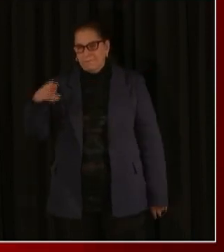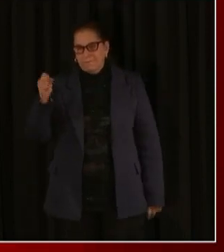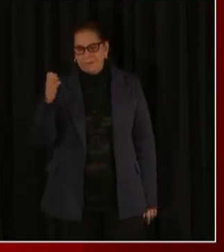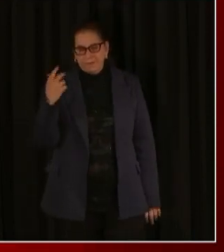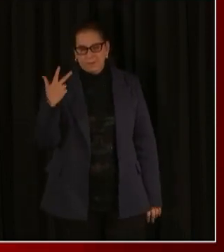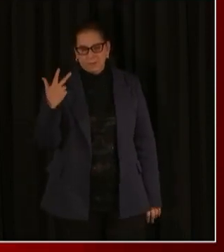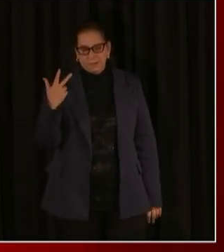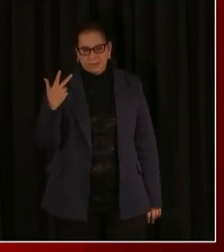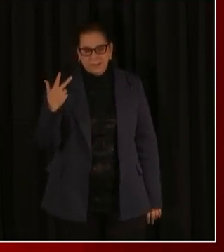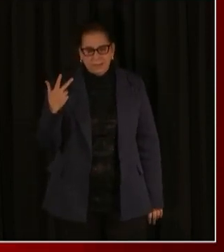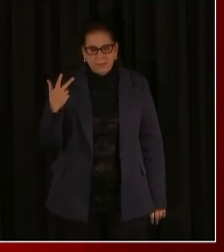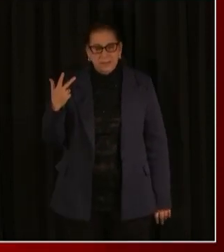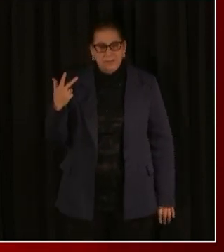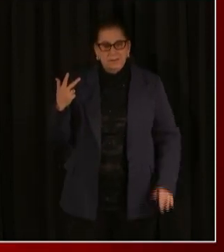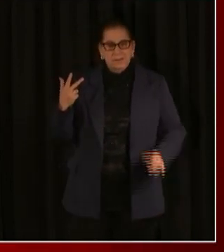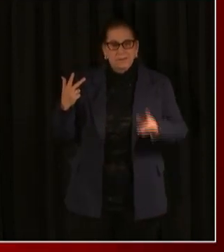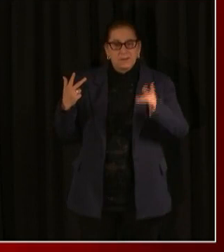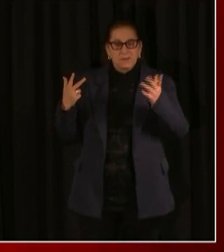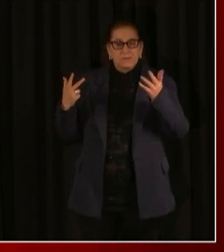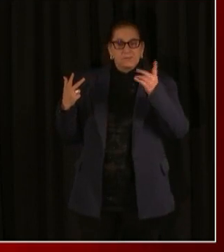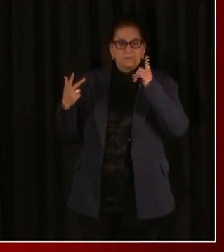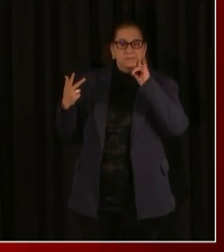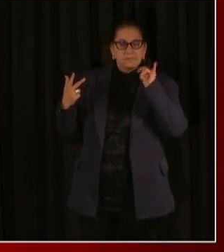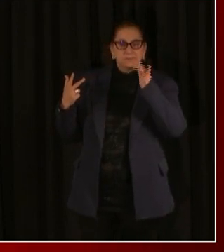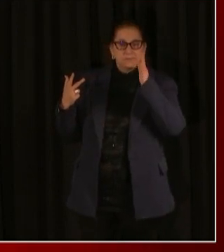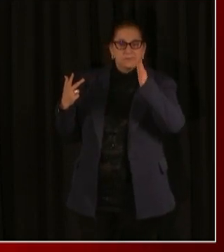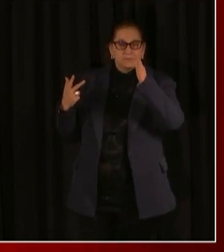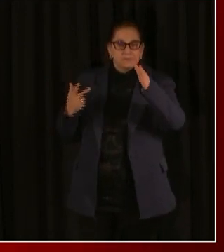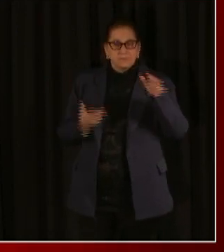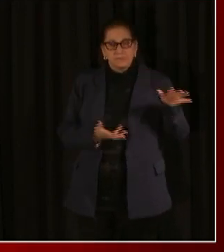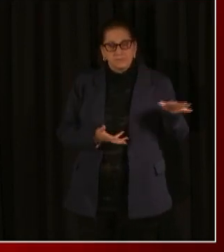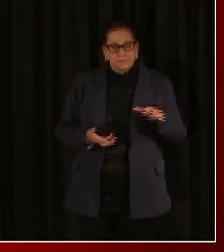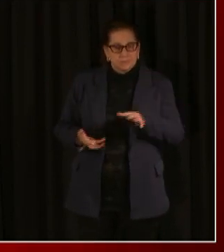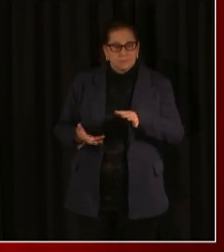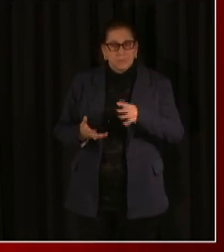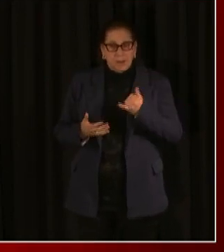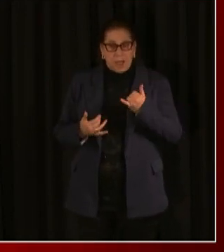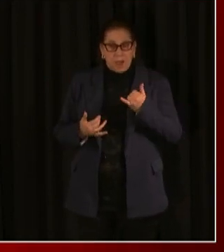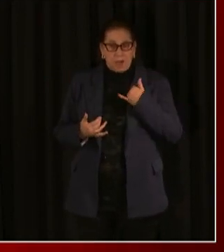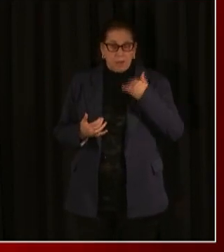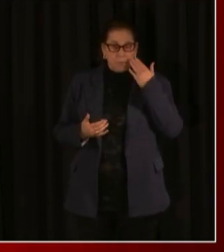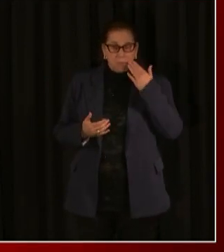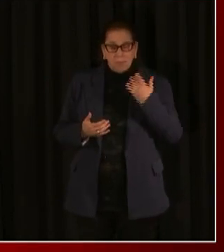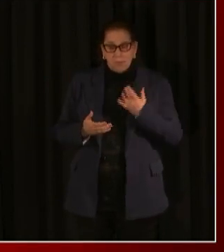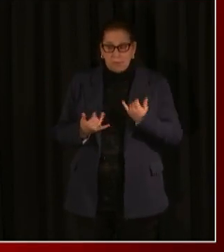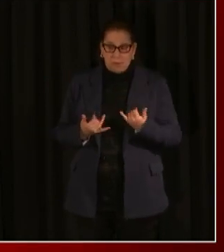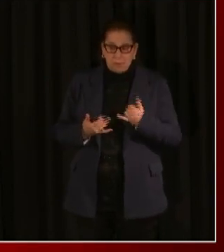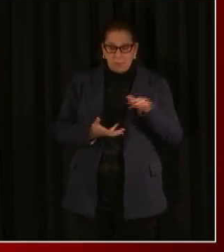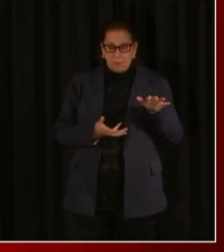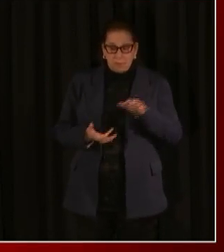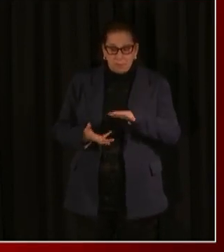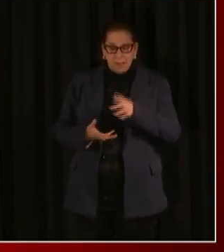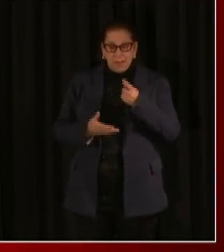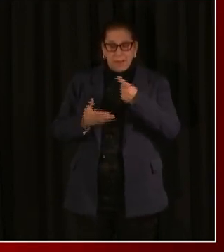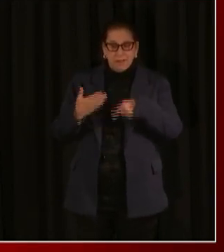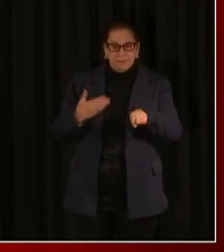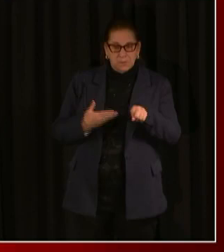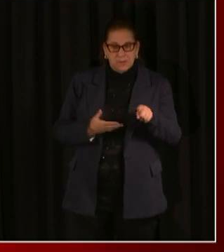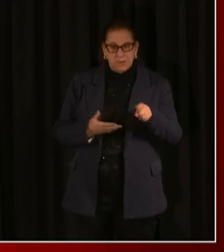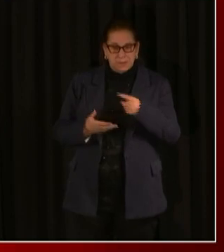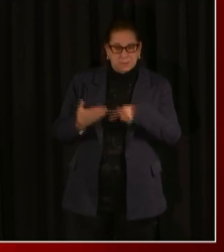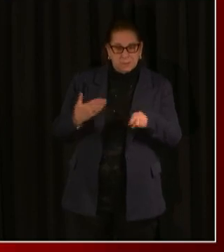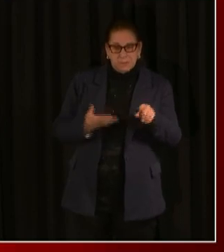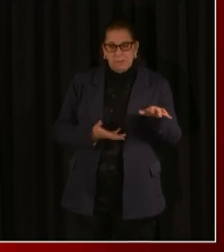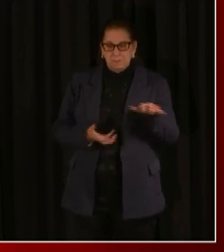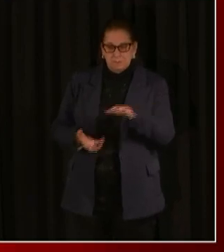vaccine we're going to receive. When we get the number of first dose, we matched, but outside of that, we find out what our